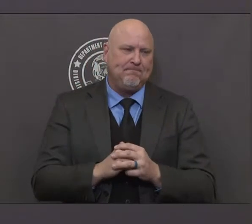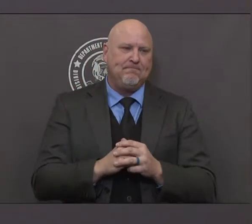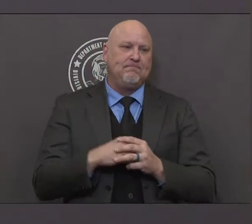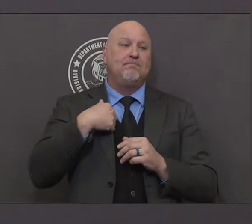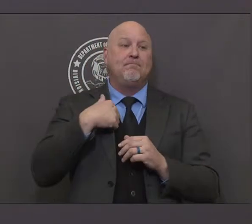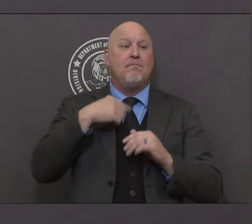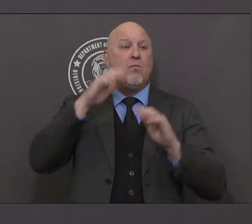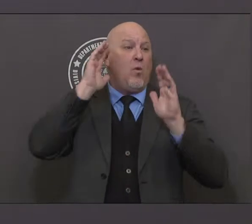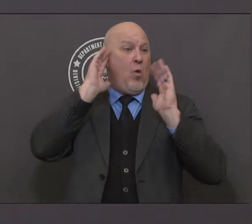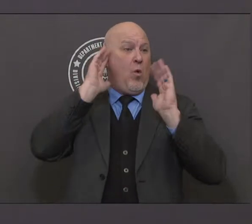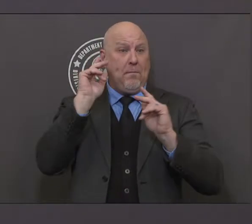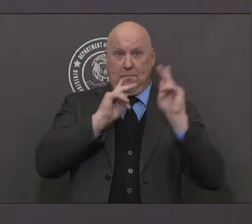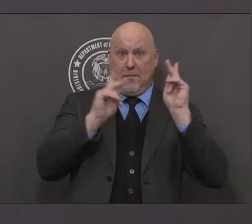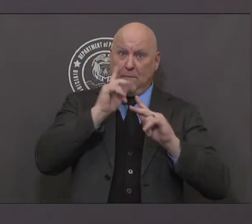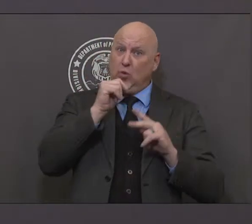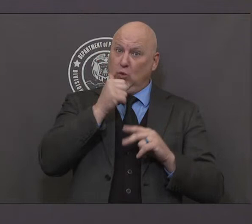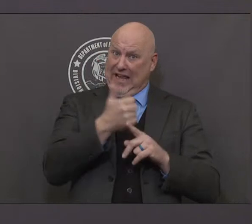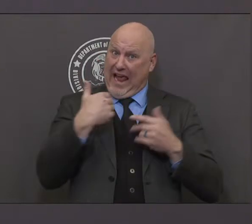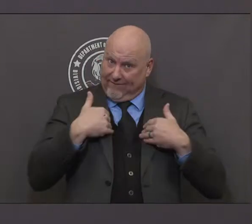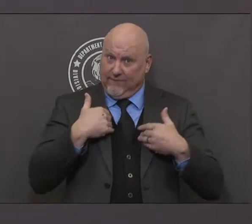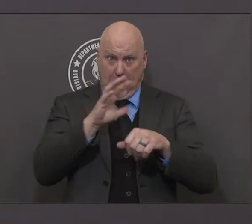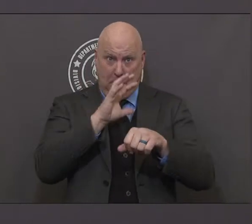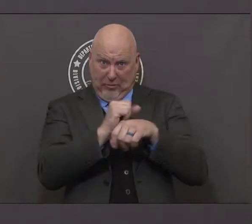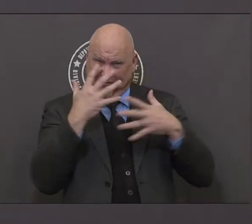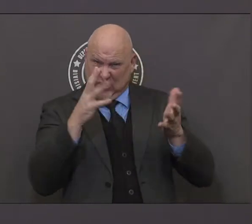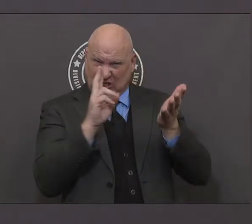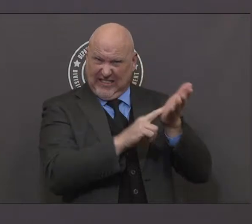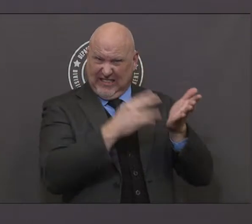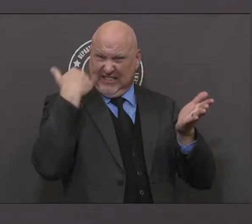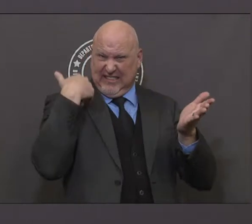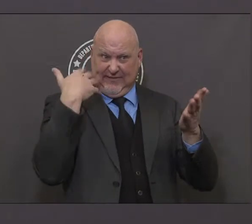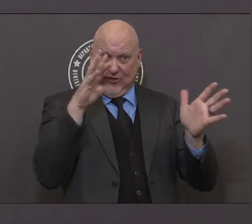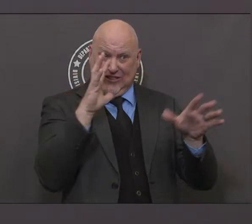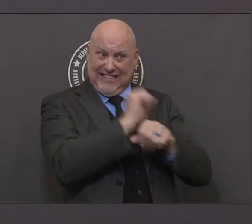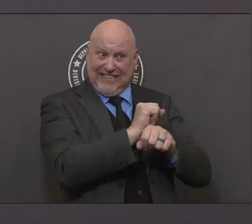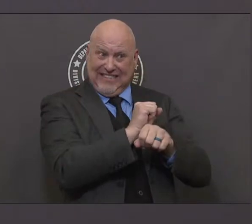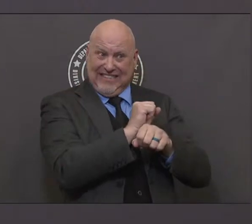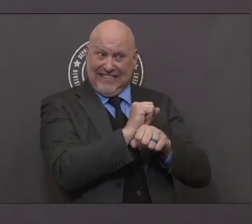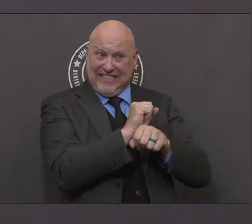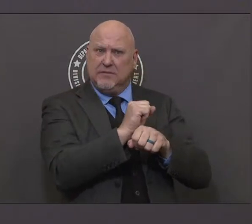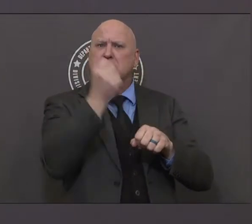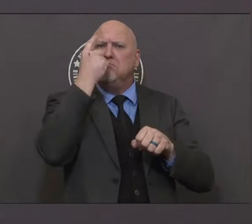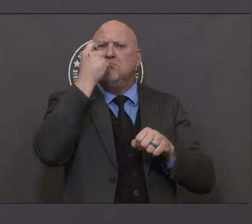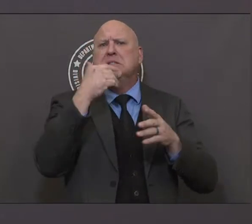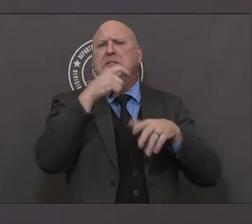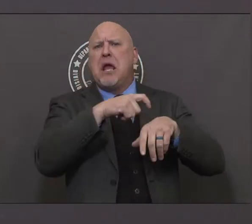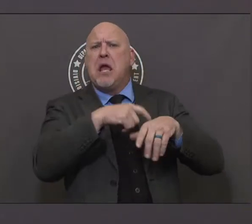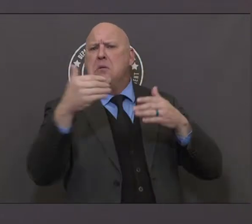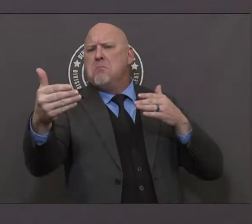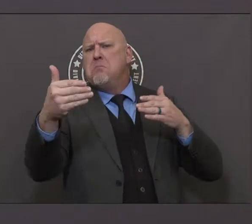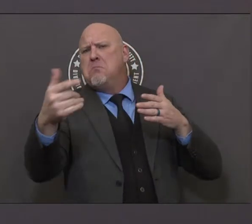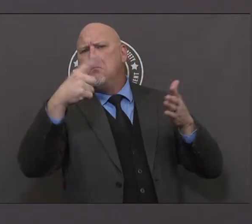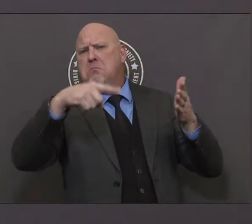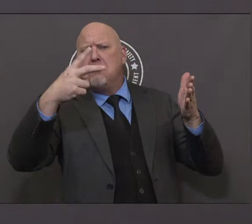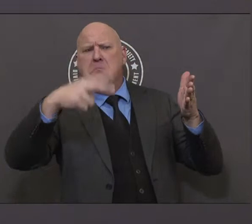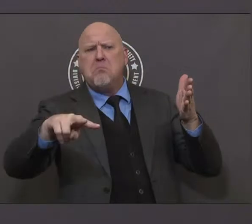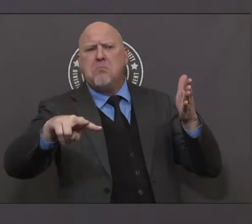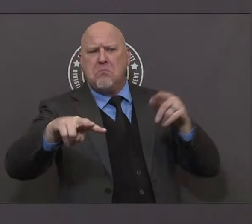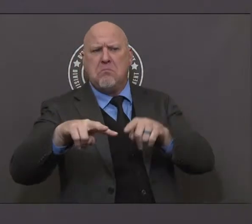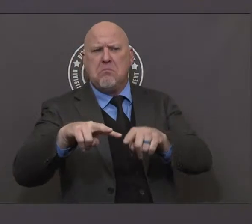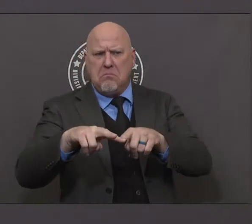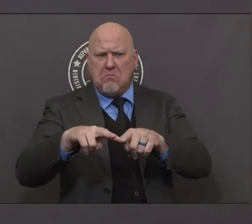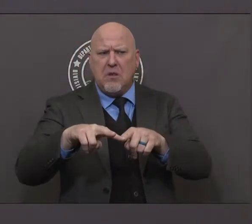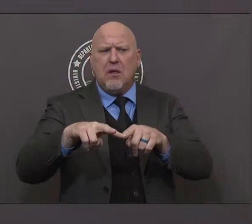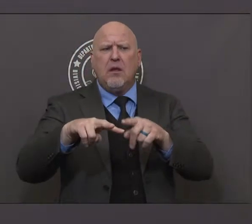not go get another appointment from a Smith's or a Walmart, and then kind of upset the system